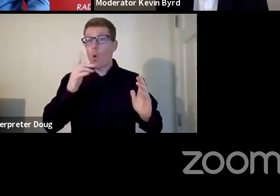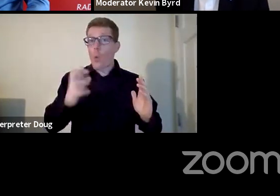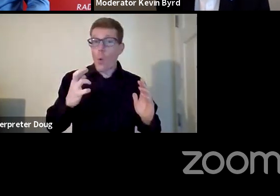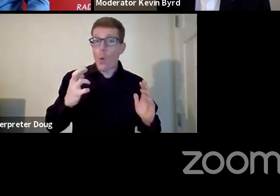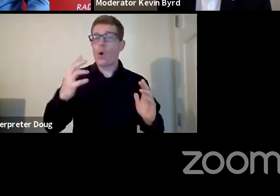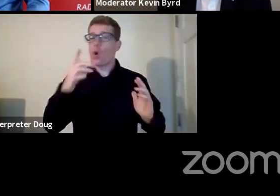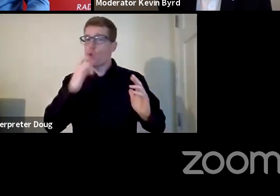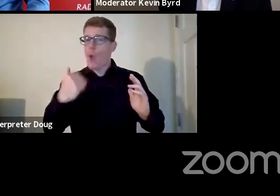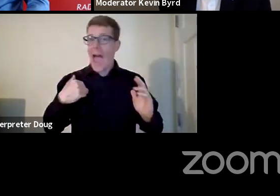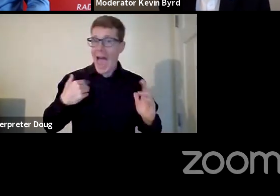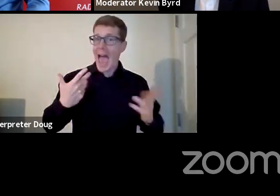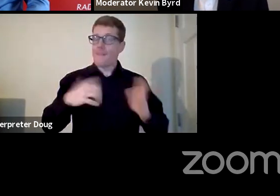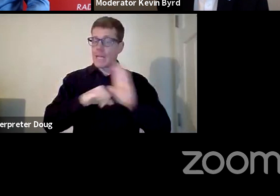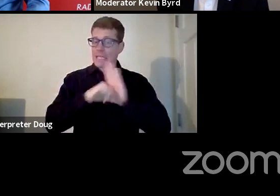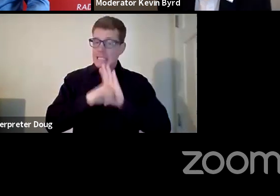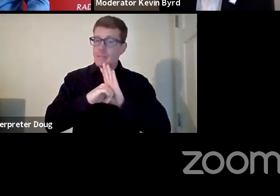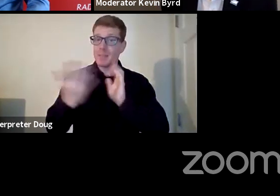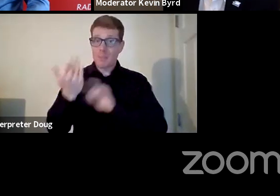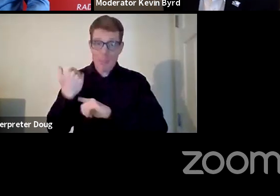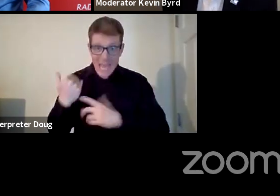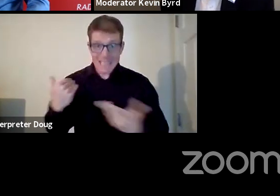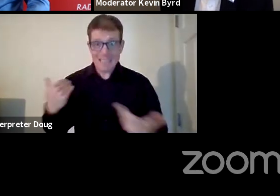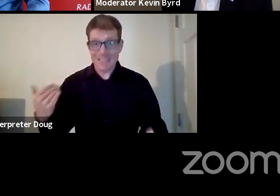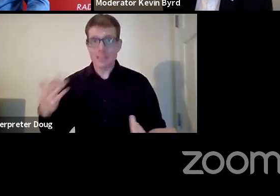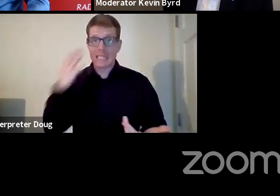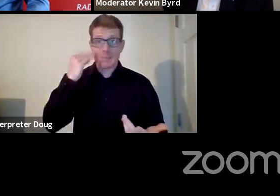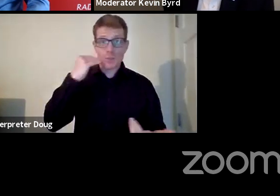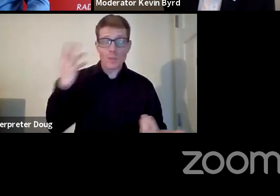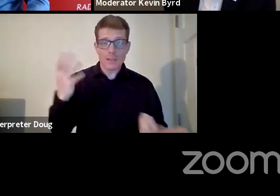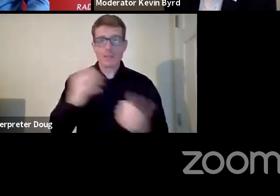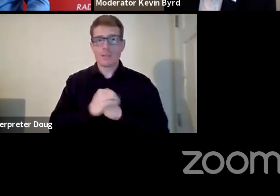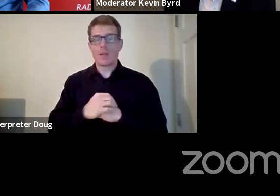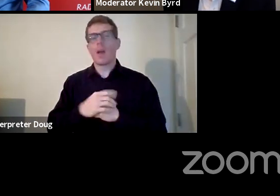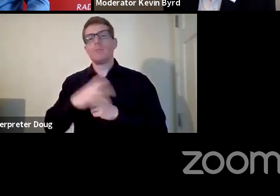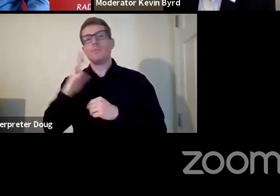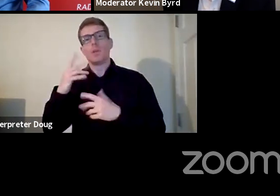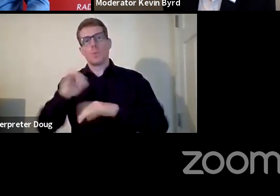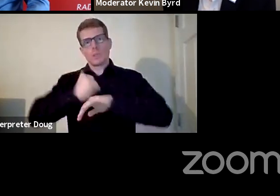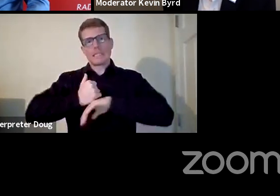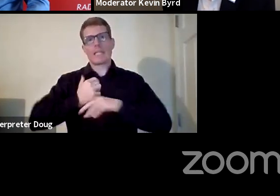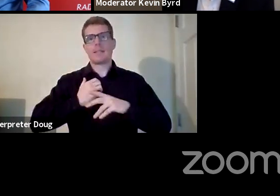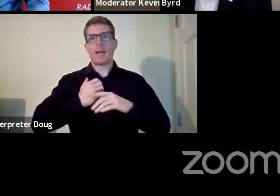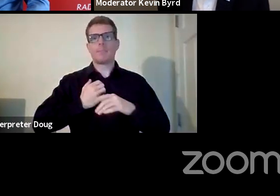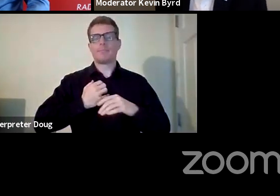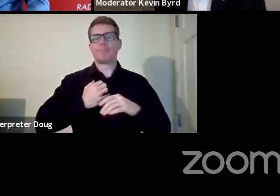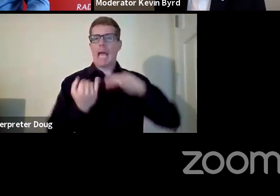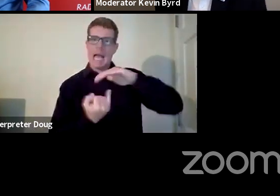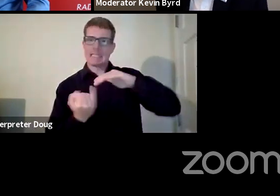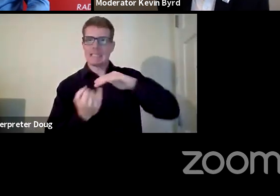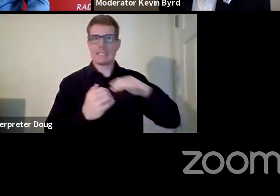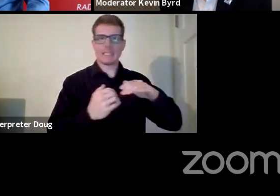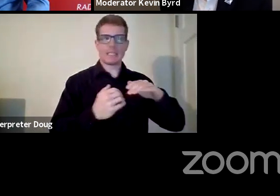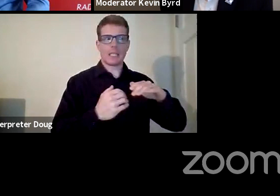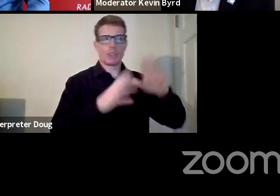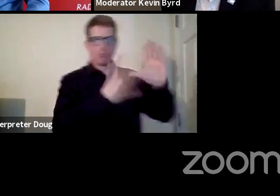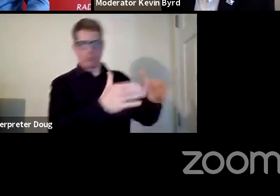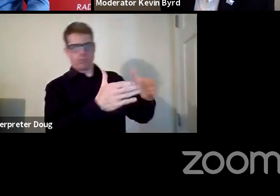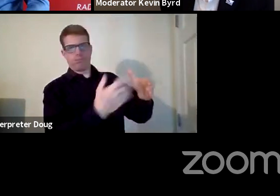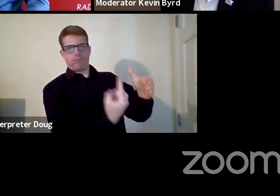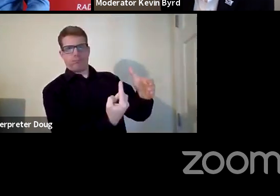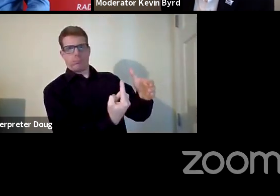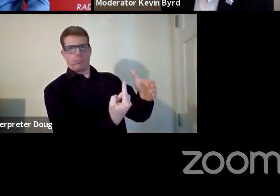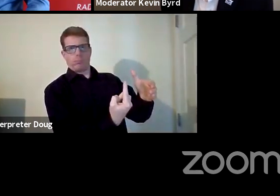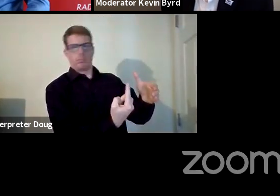setting that aside, and isolation space for those who have been, who have symptoms. And we're